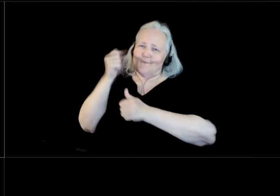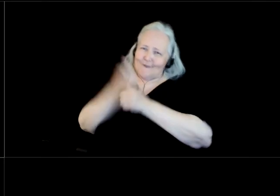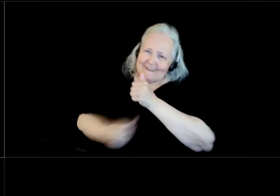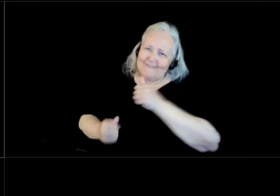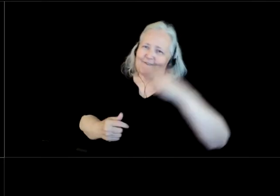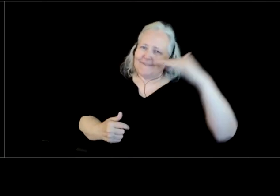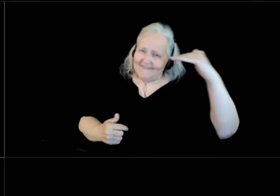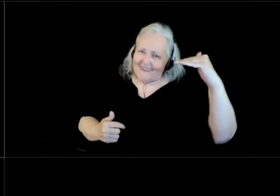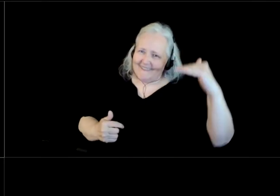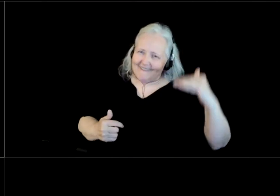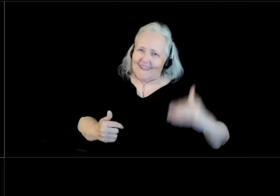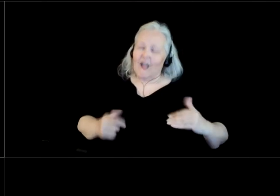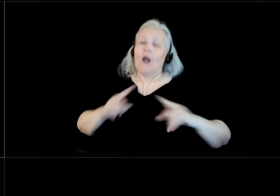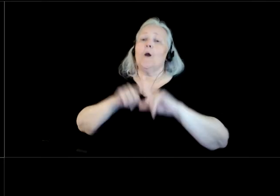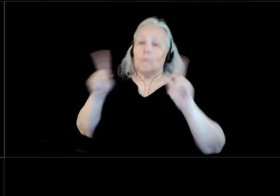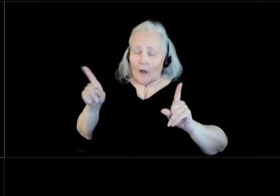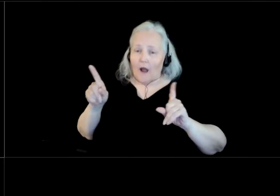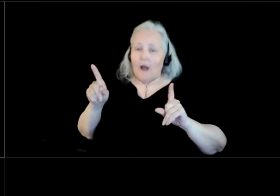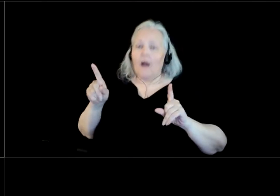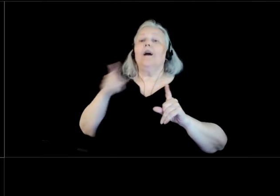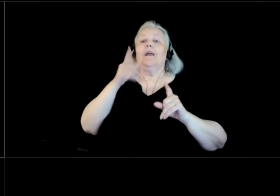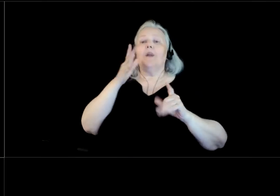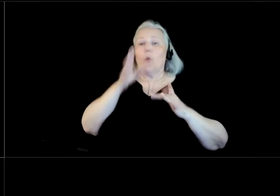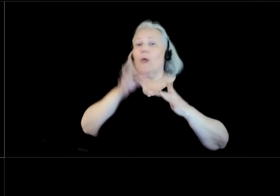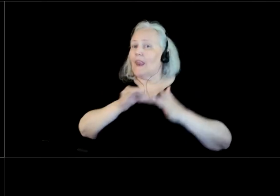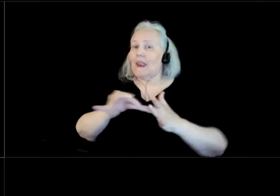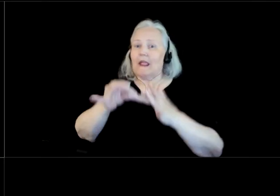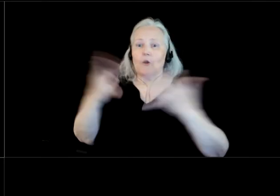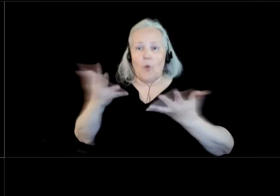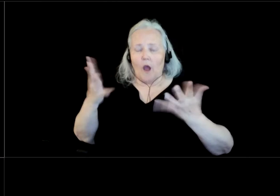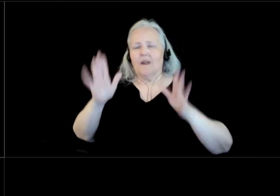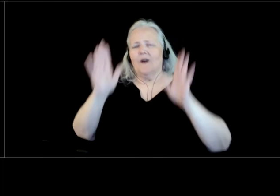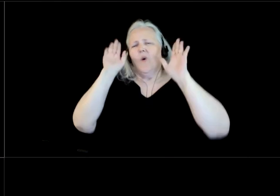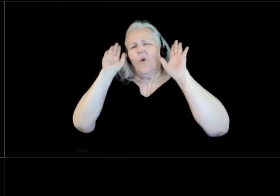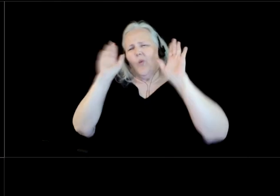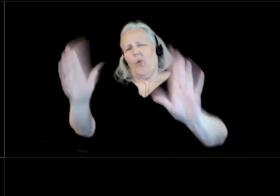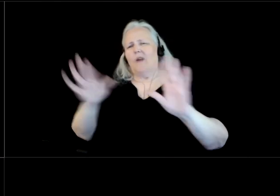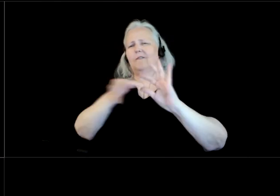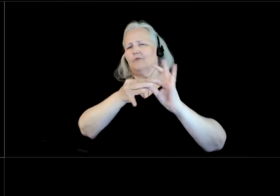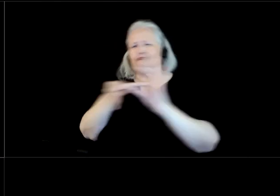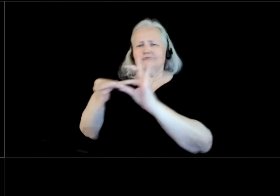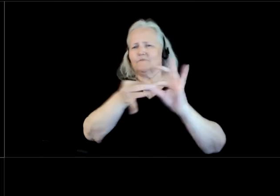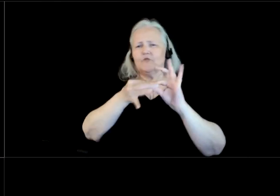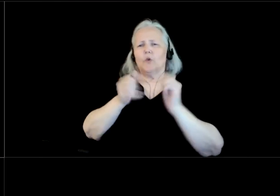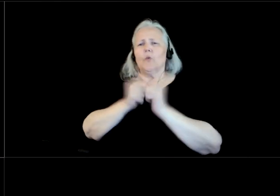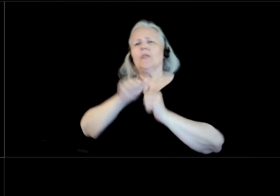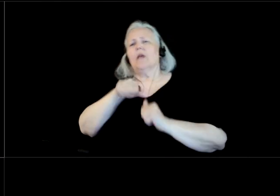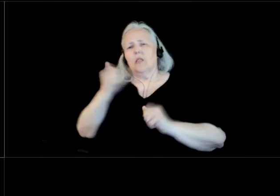you're going to have some amazing relationships from doing this kind of work. And